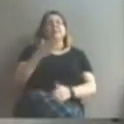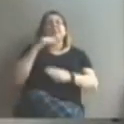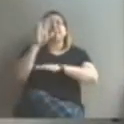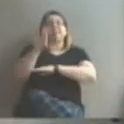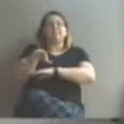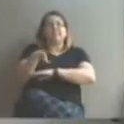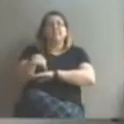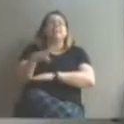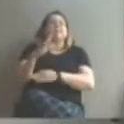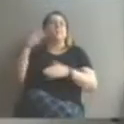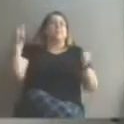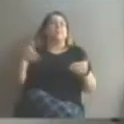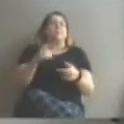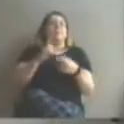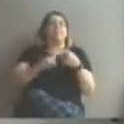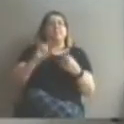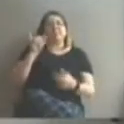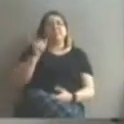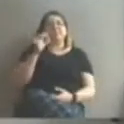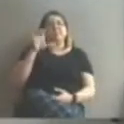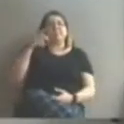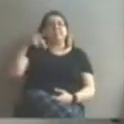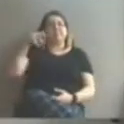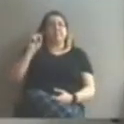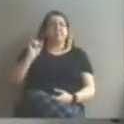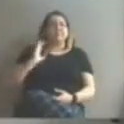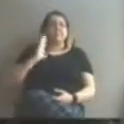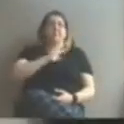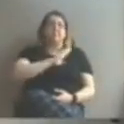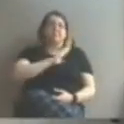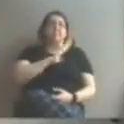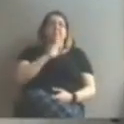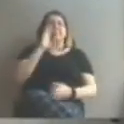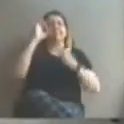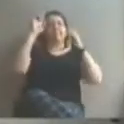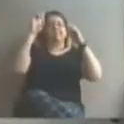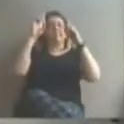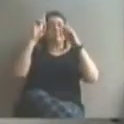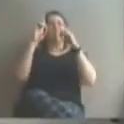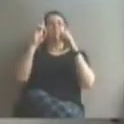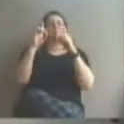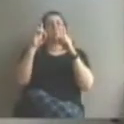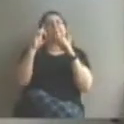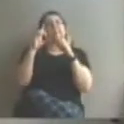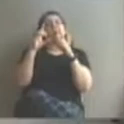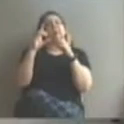Good evening and welcome to the Jefferson County Board of Education regular meeting for May